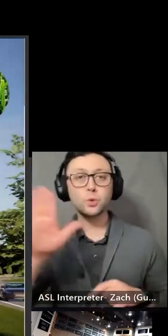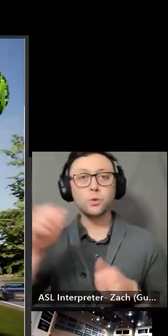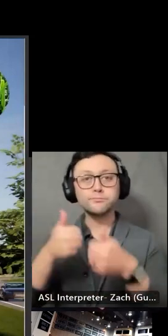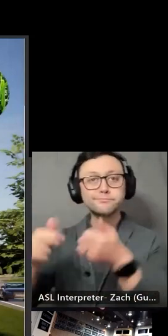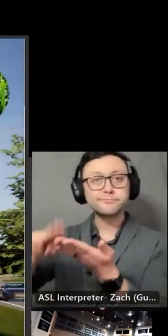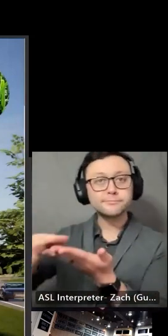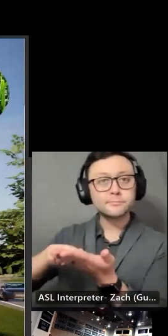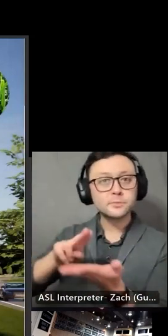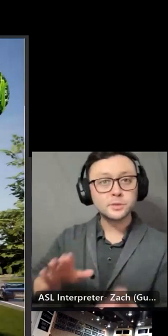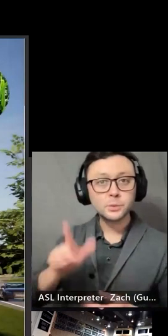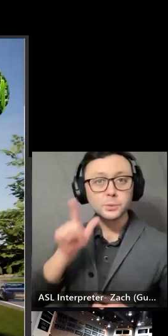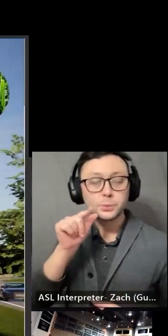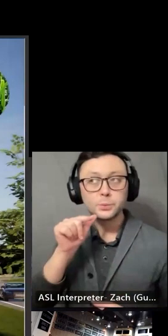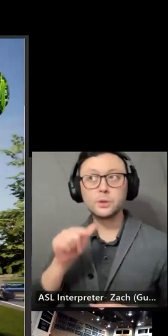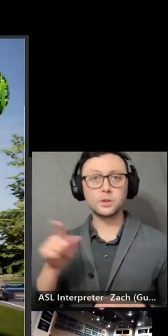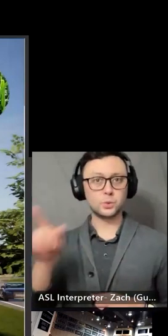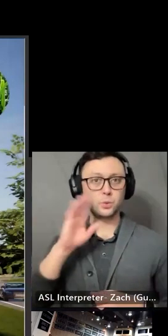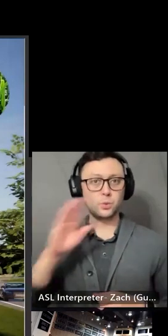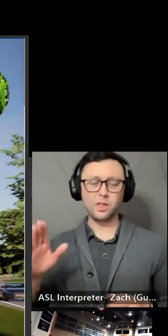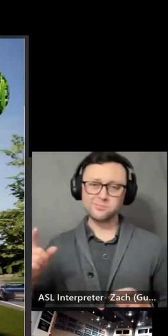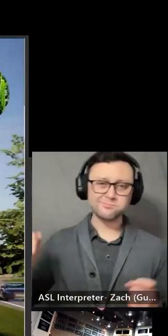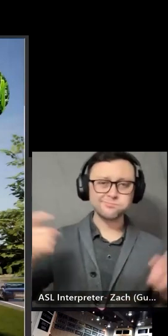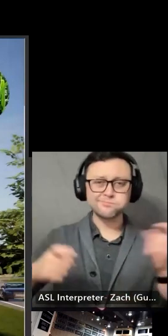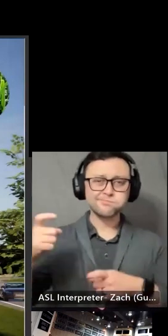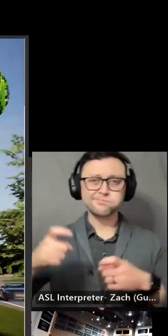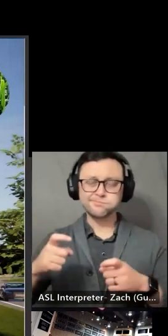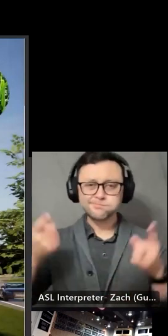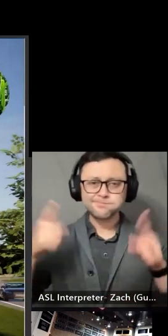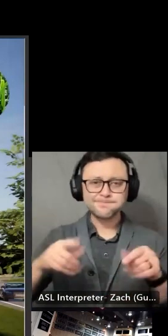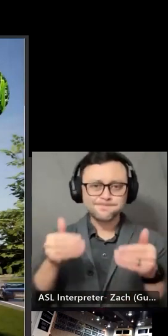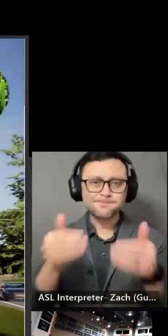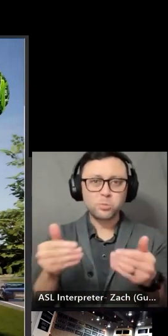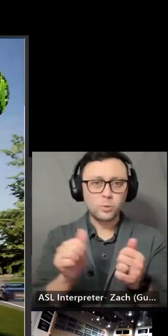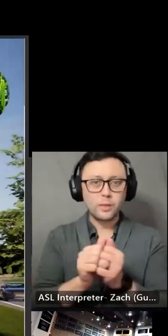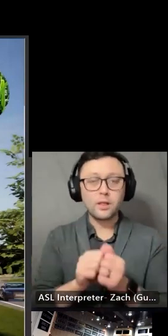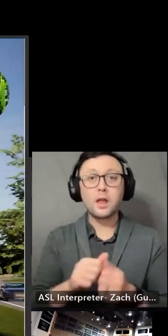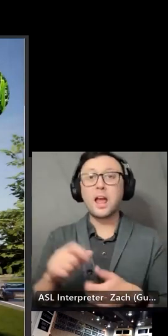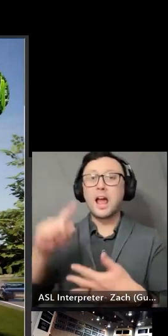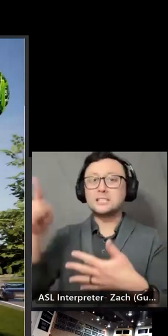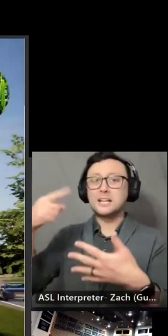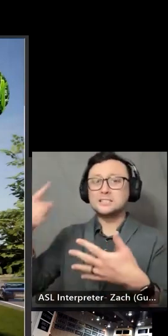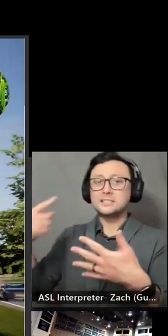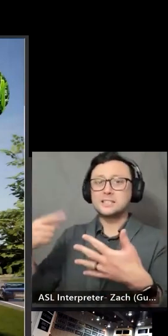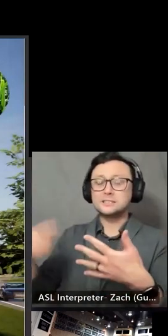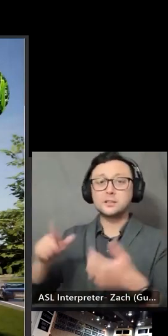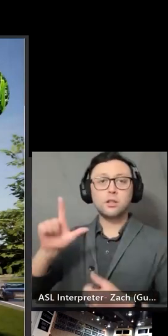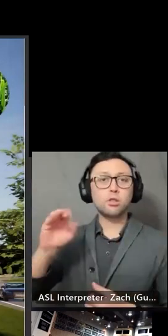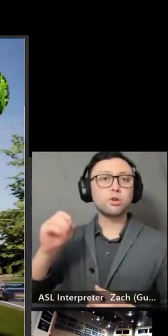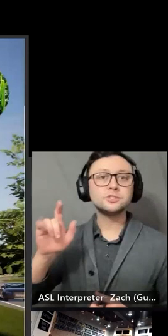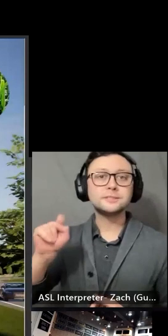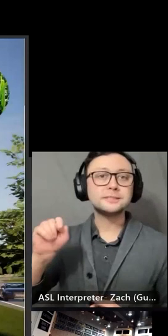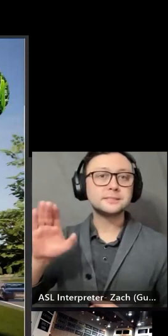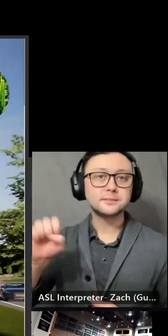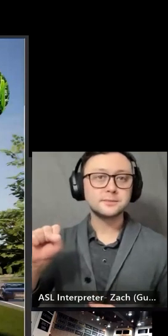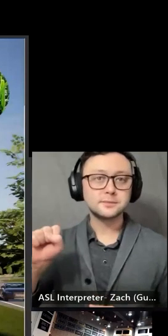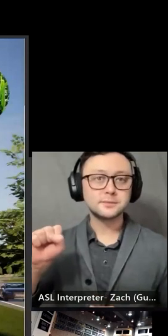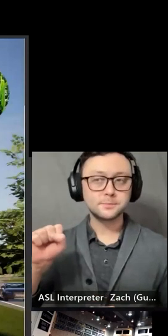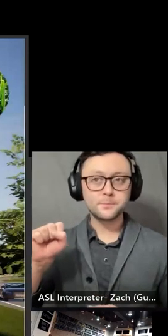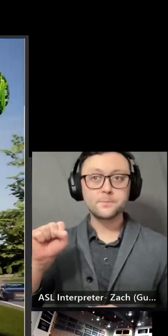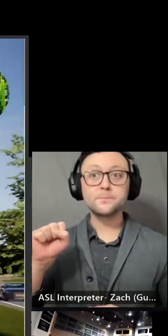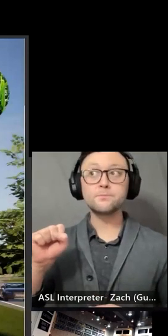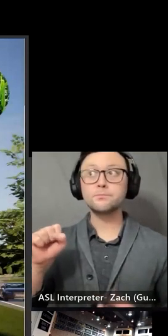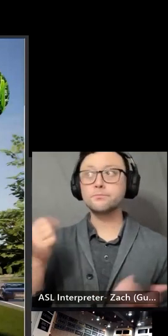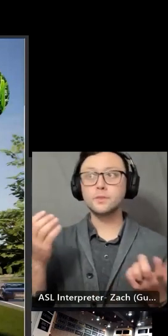be? How are you going to put down all this? Your geotechnicals? Move on and on. Just like get it. Logistics,